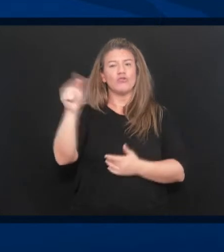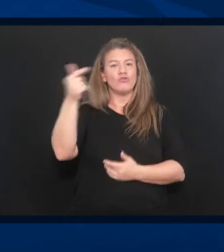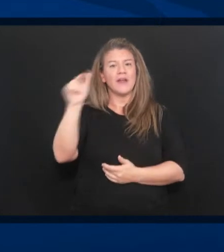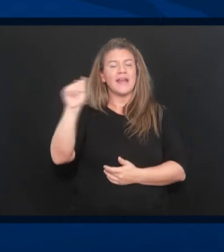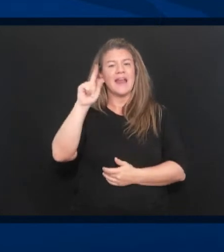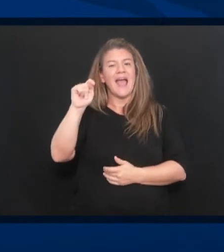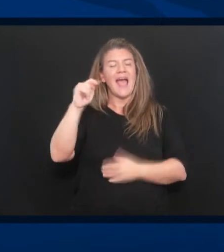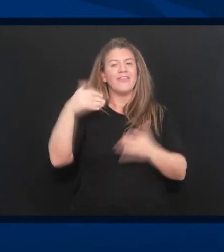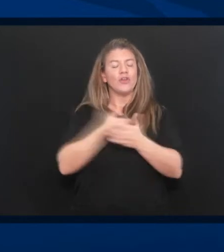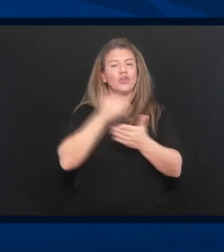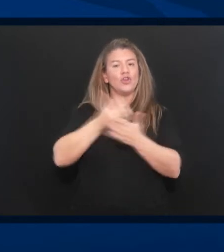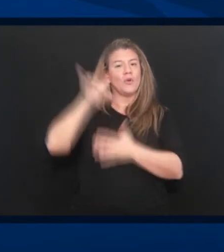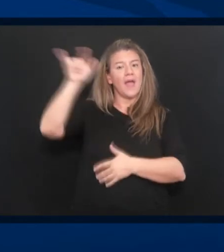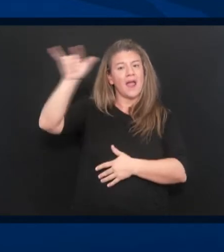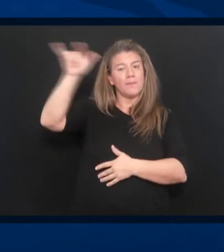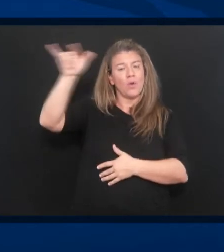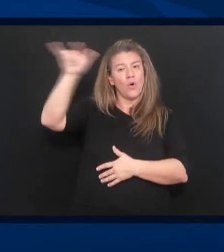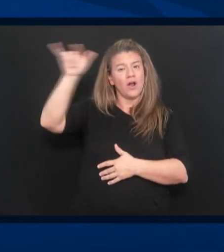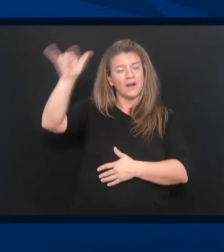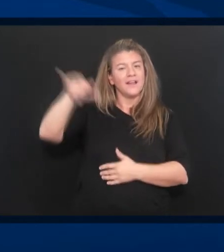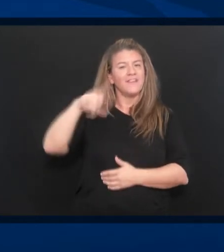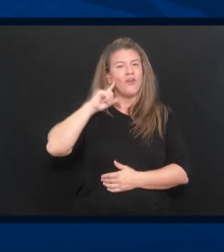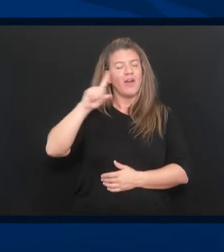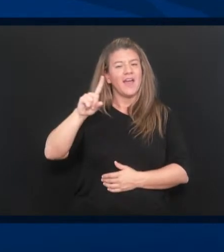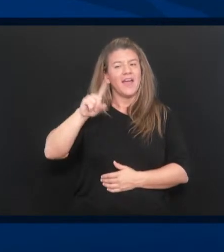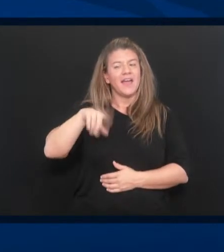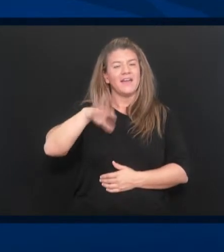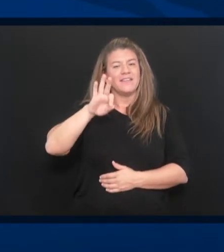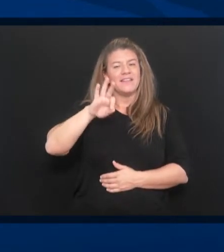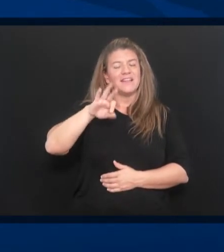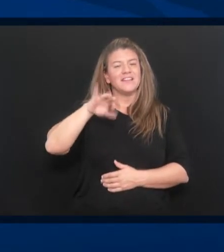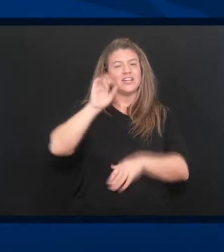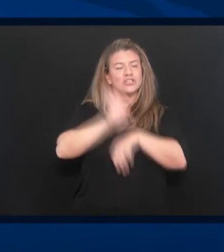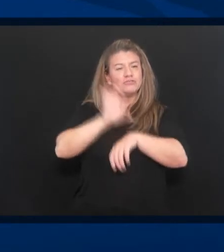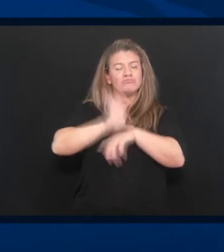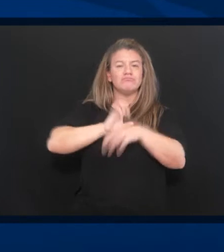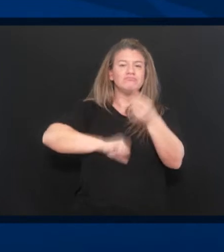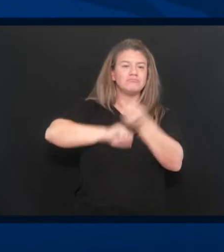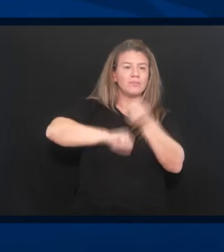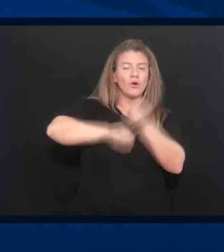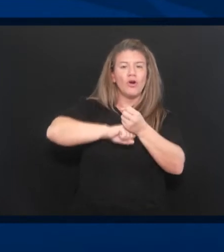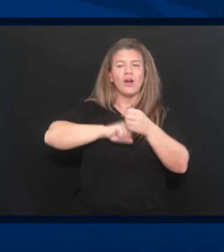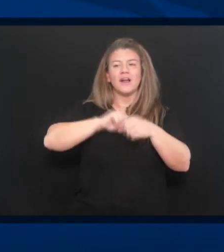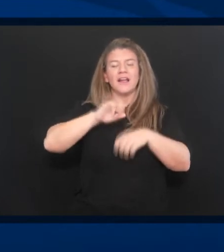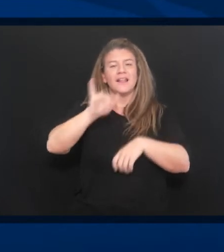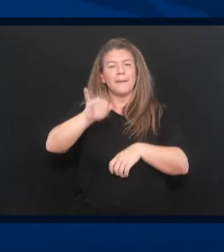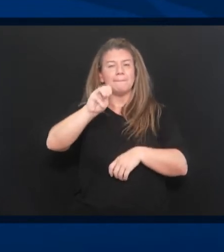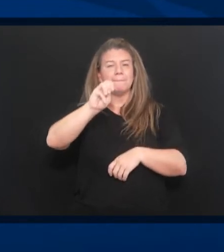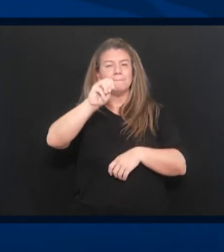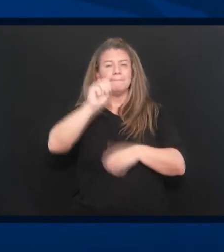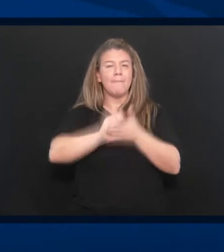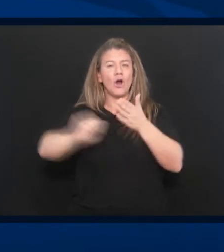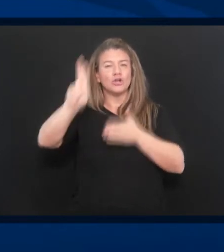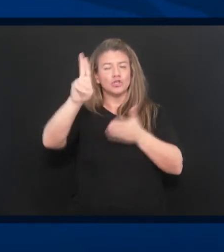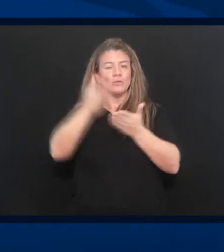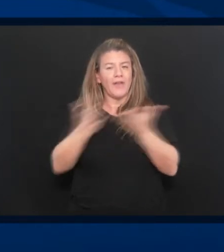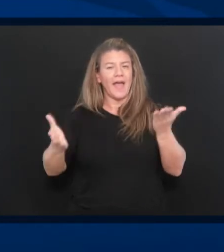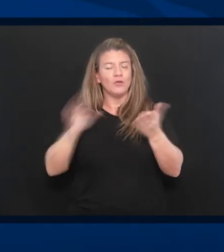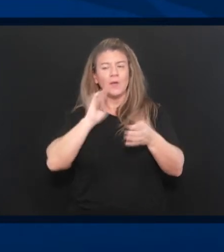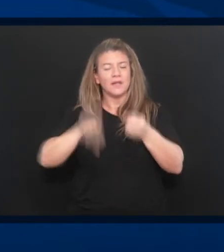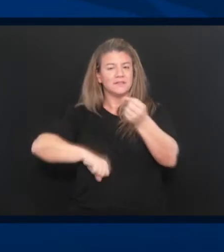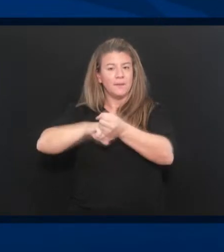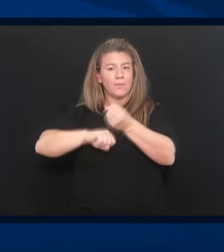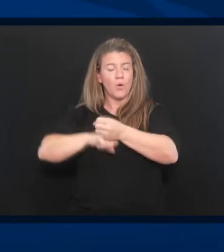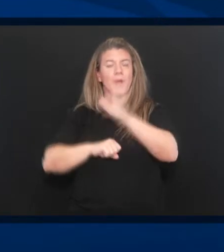hangar, 6:30. Coach Huff will be there. A chance to help support the herd. So if you're free, come on out. And real quickly, to